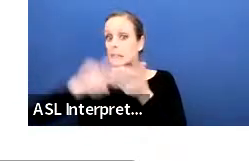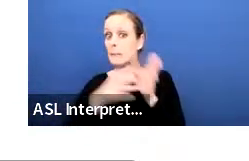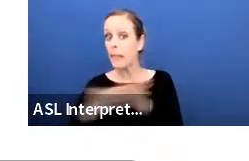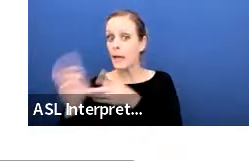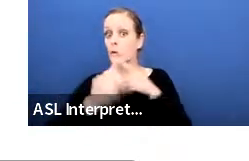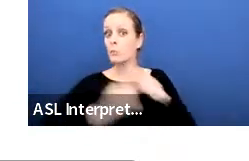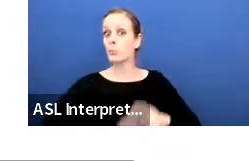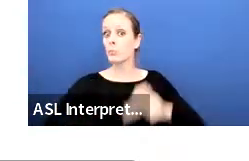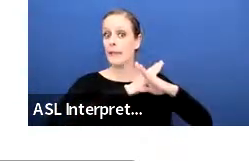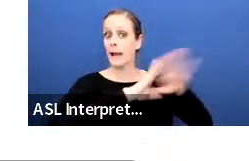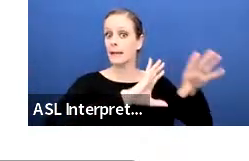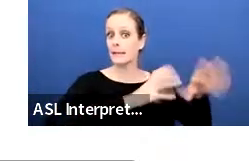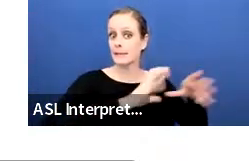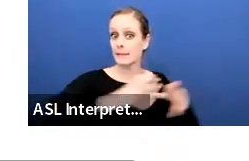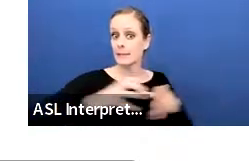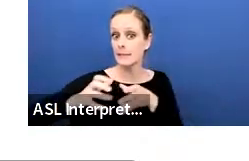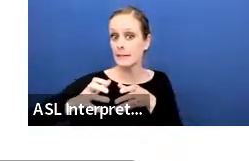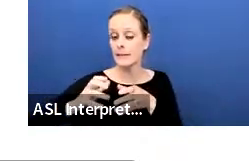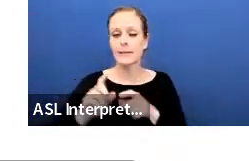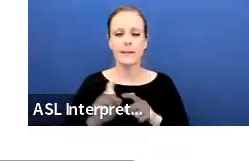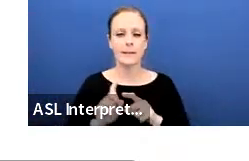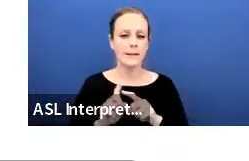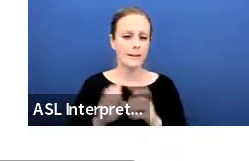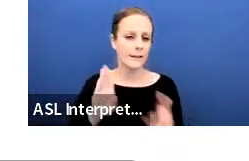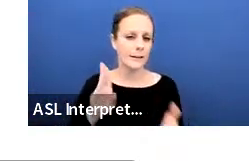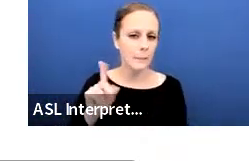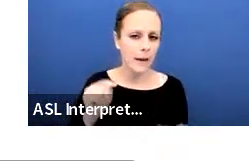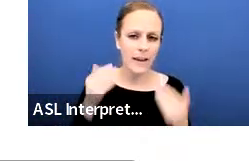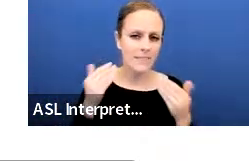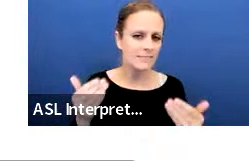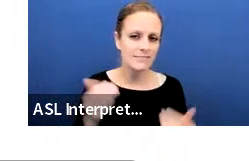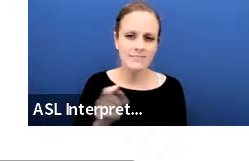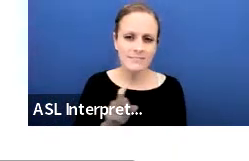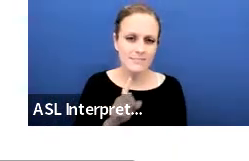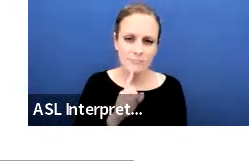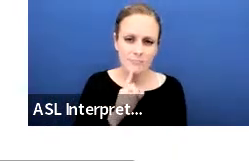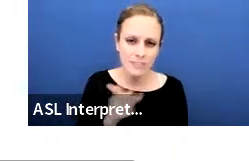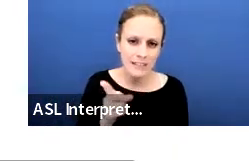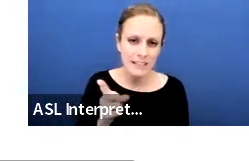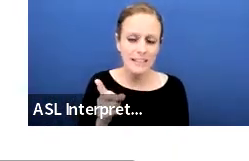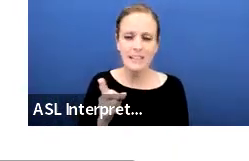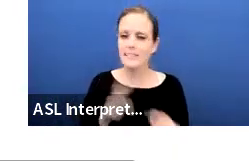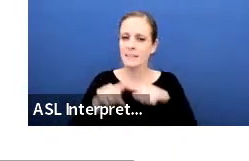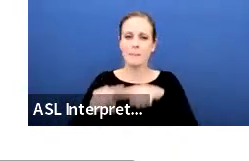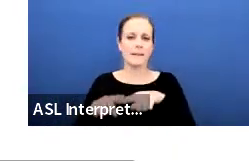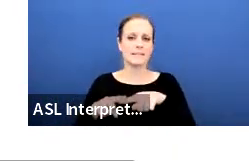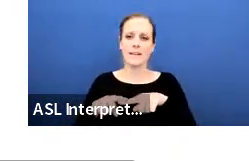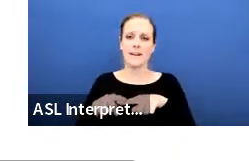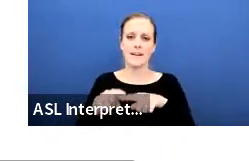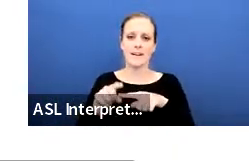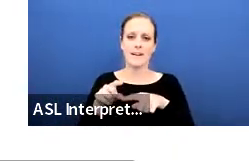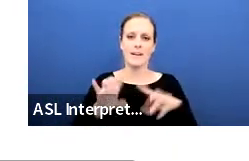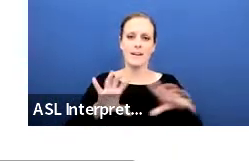certain groups, but let's face it, it depends on who you're